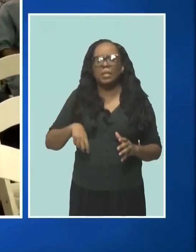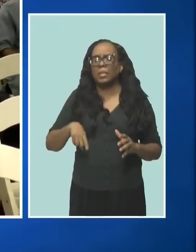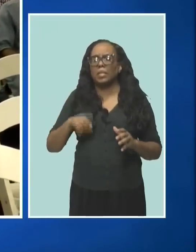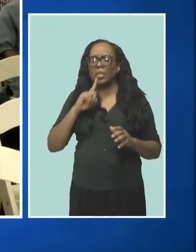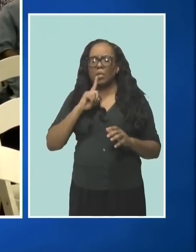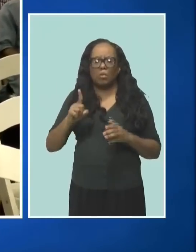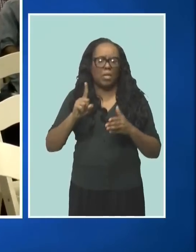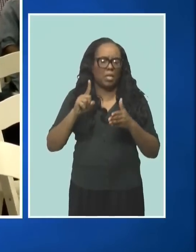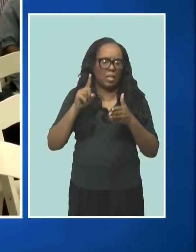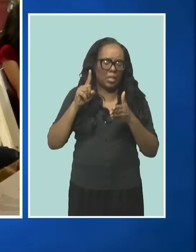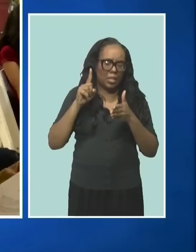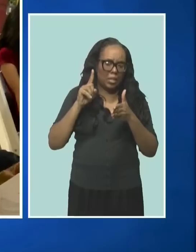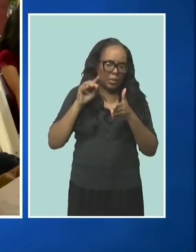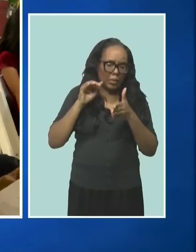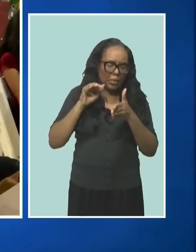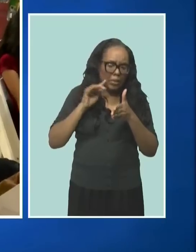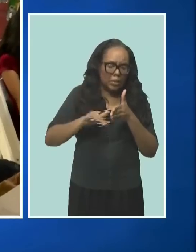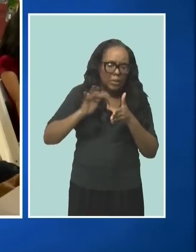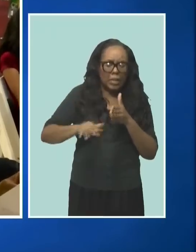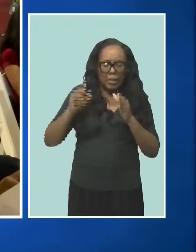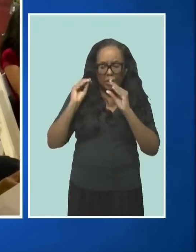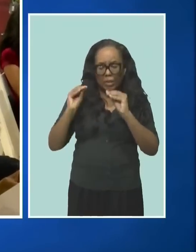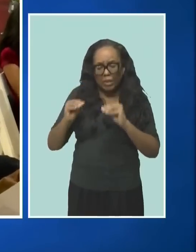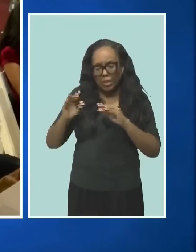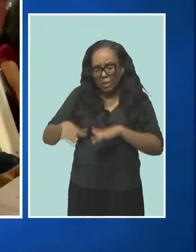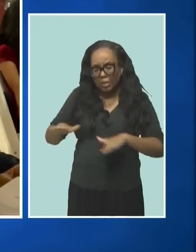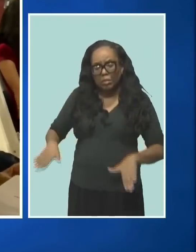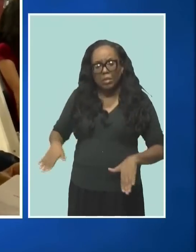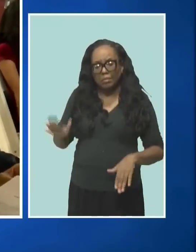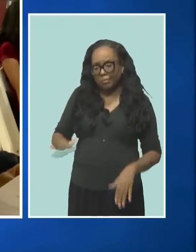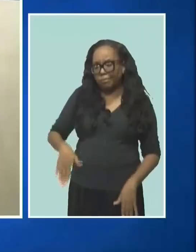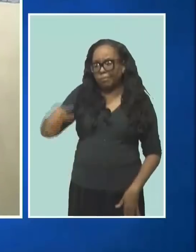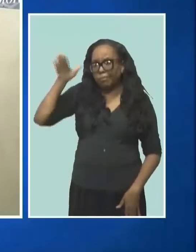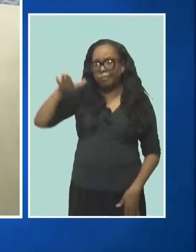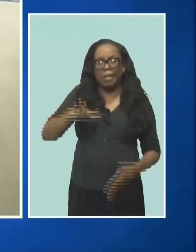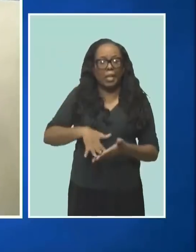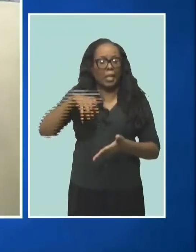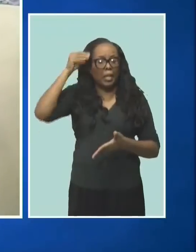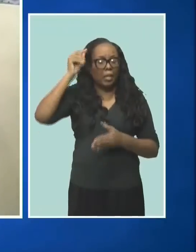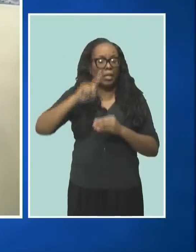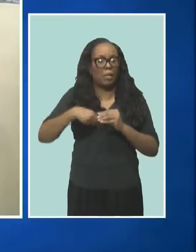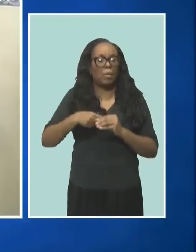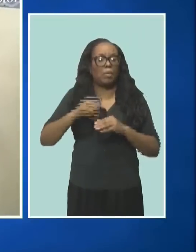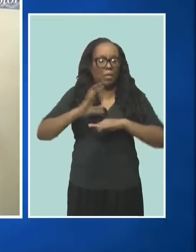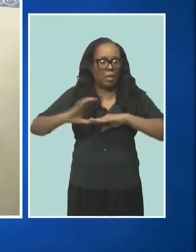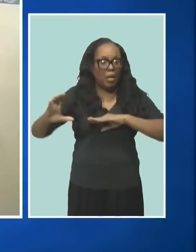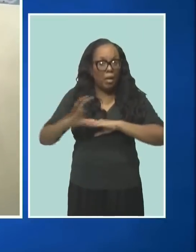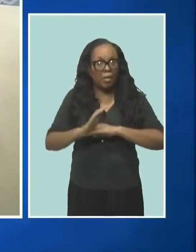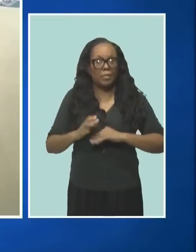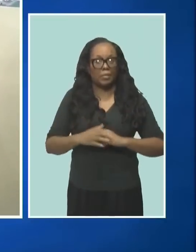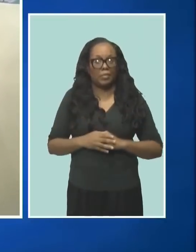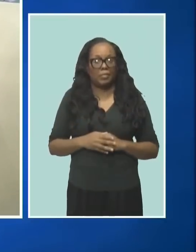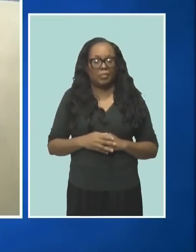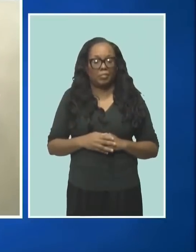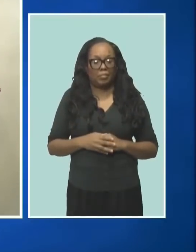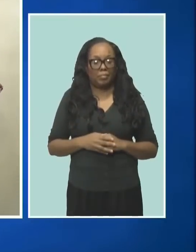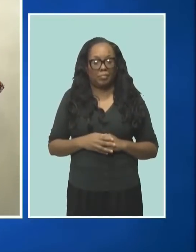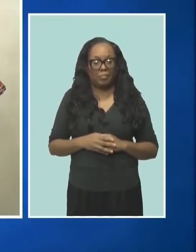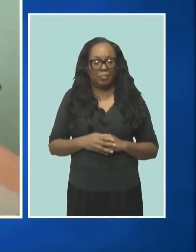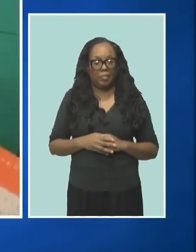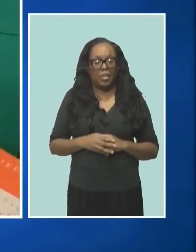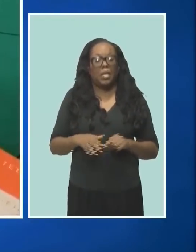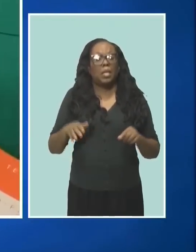be connected to reading to encourage children to learn. Dr. Ramsey, co-editor of the book